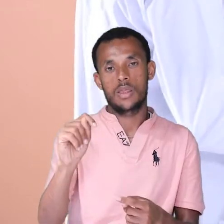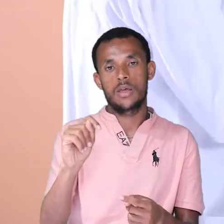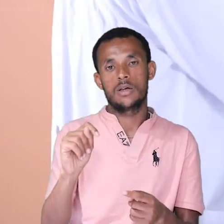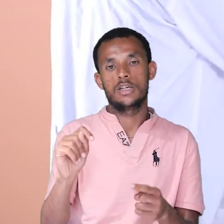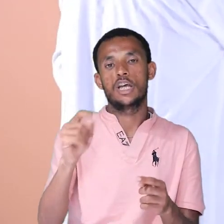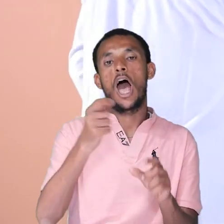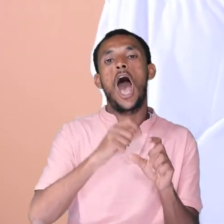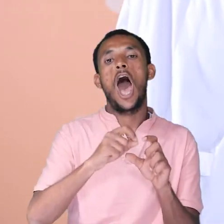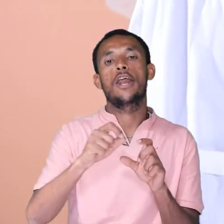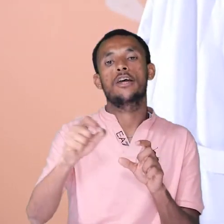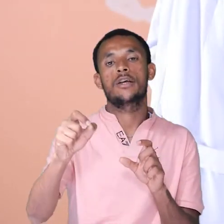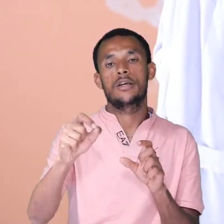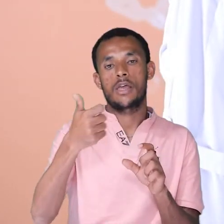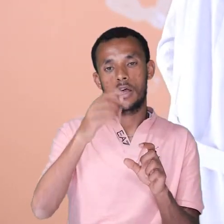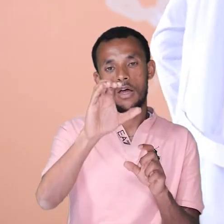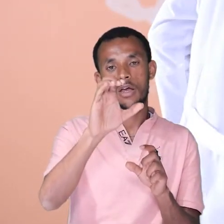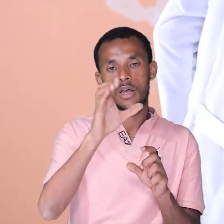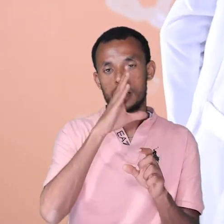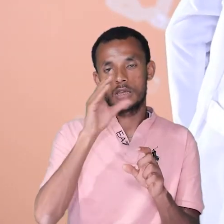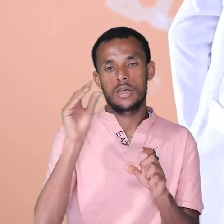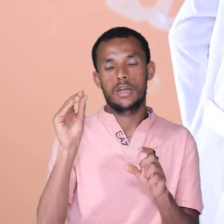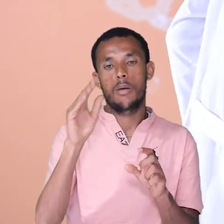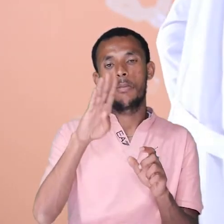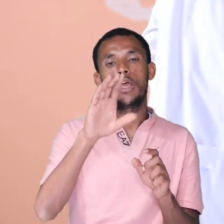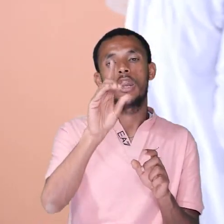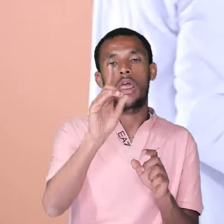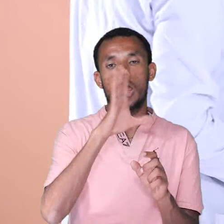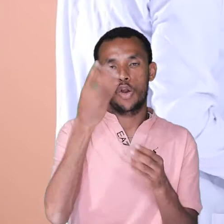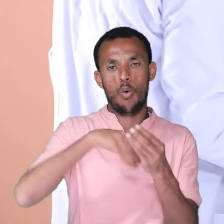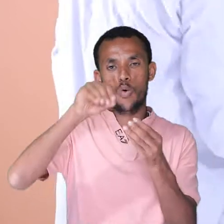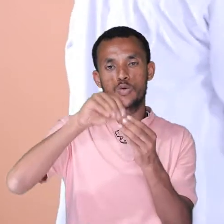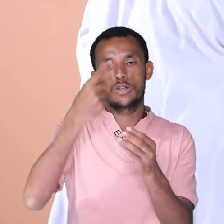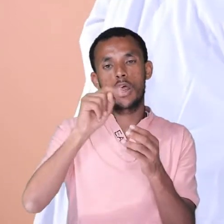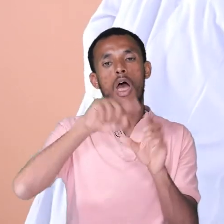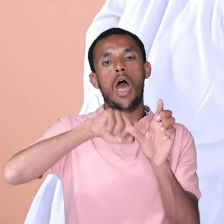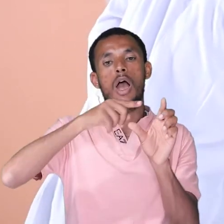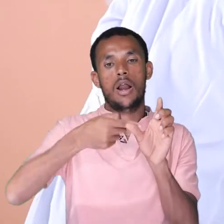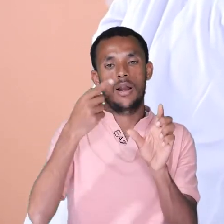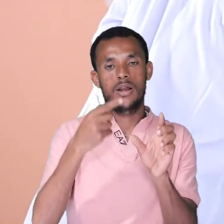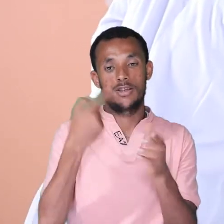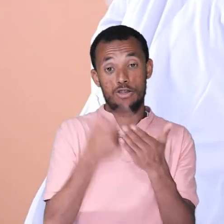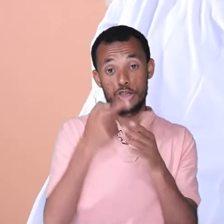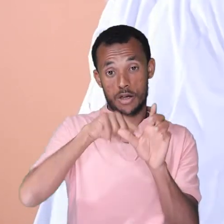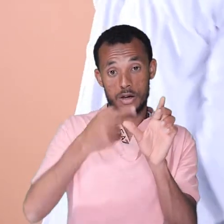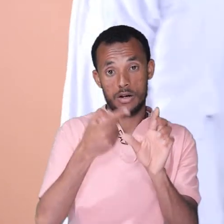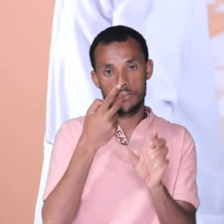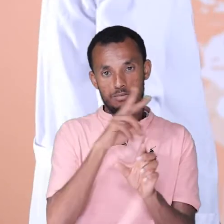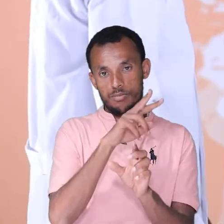the arc AC and BD and also the angle, this angle.